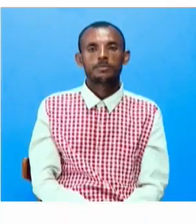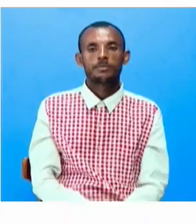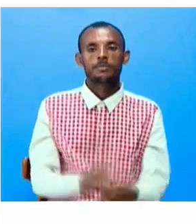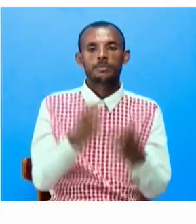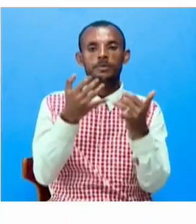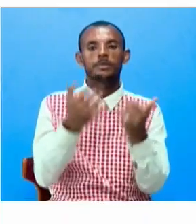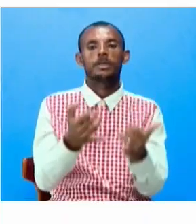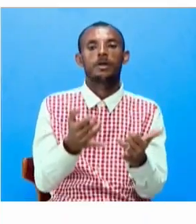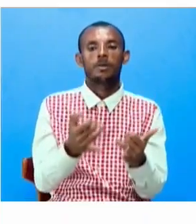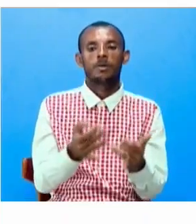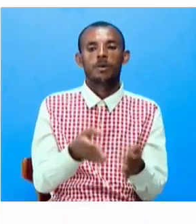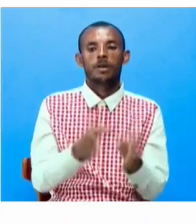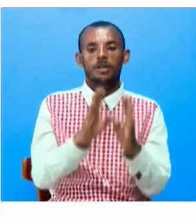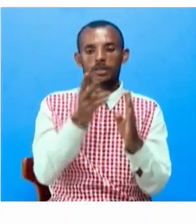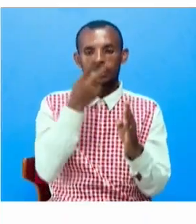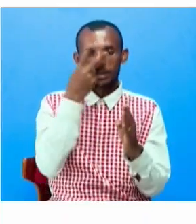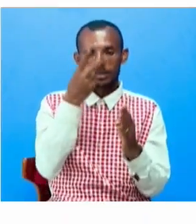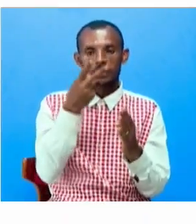Now let's see these three examples.